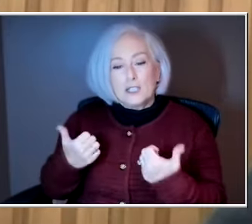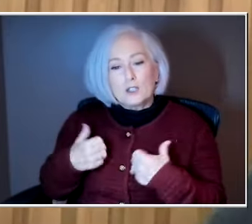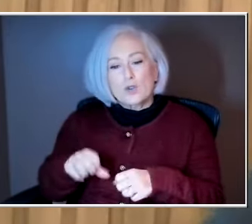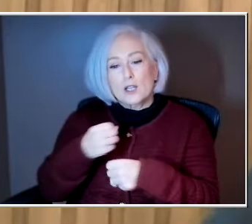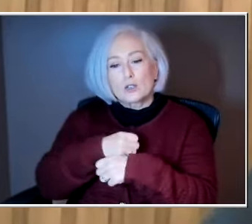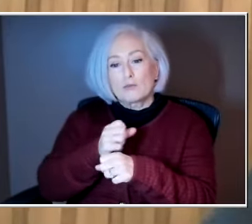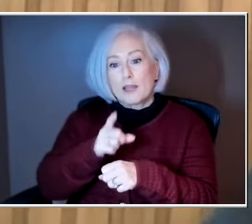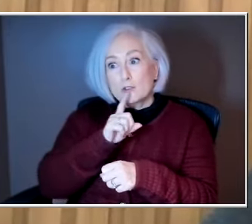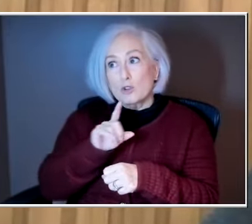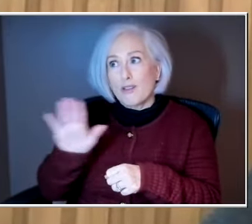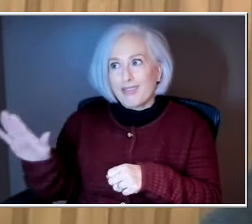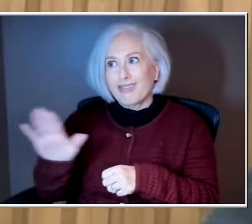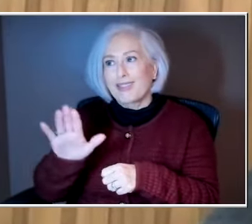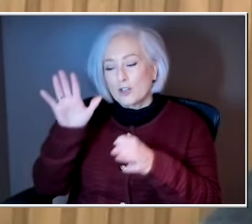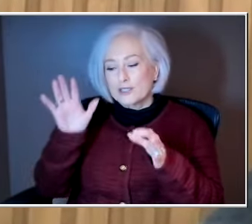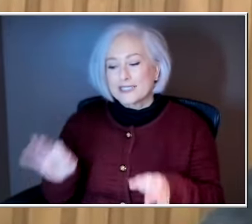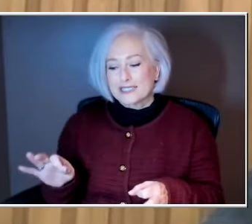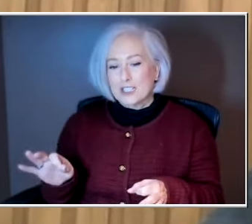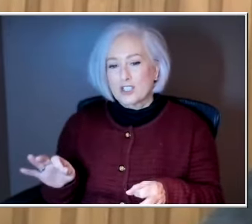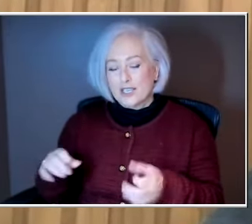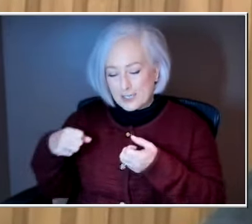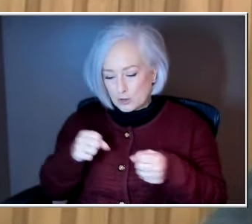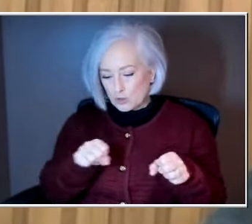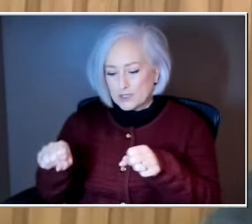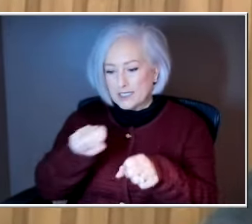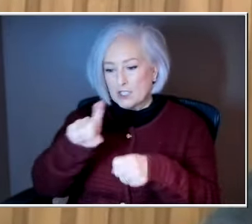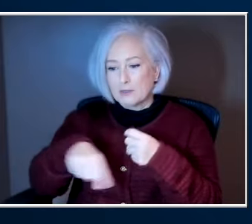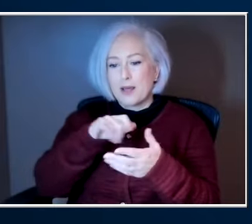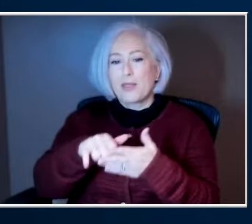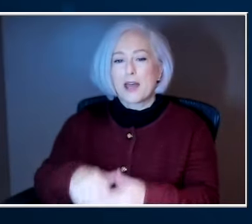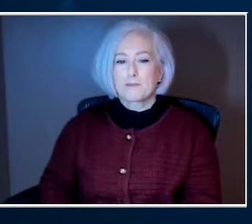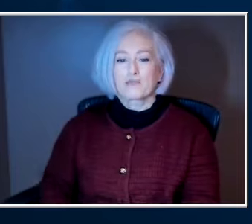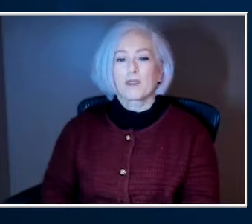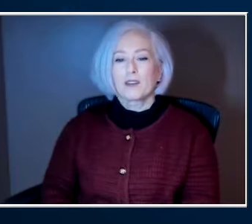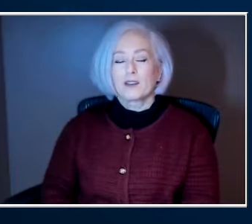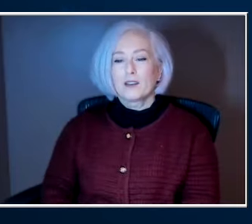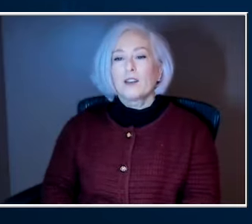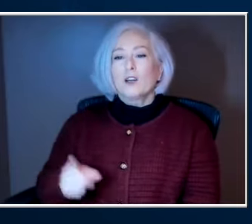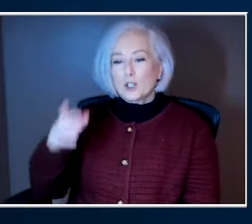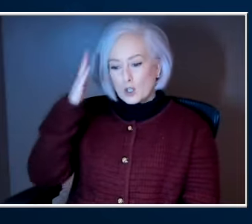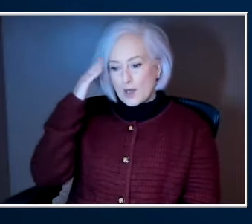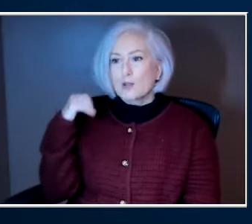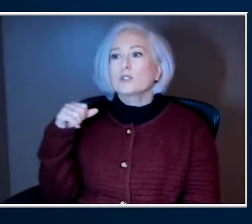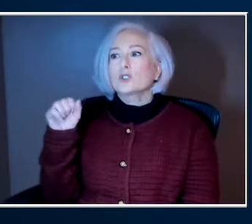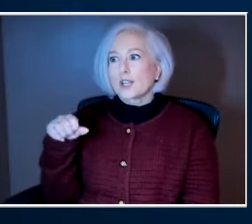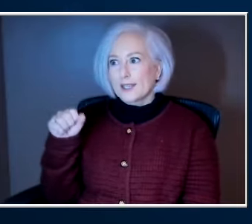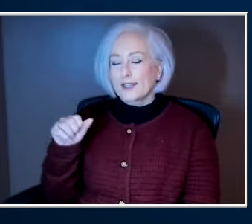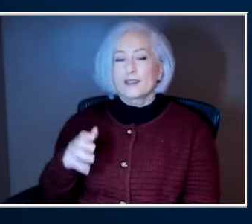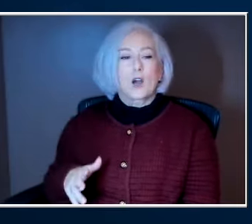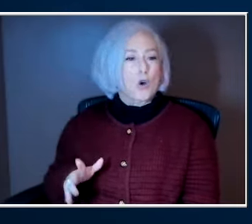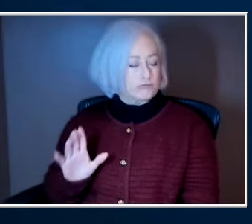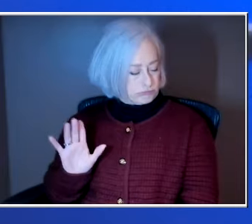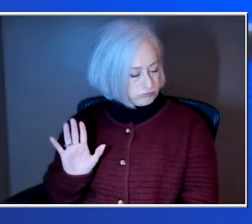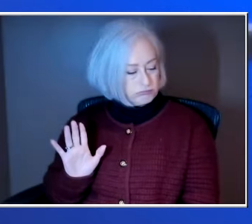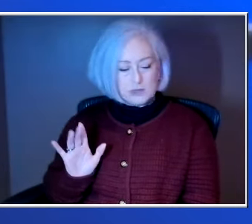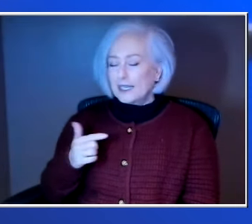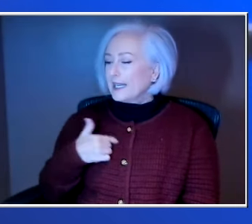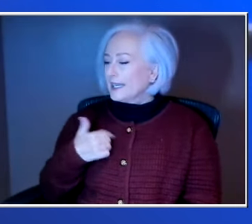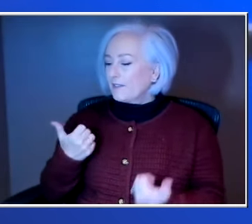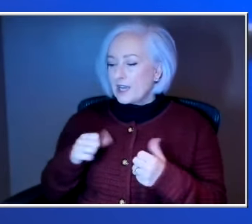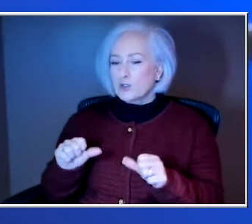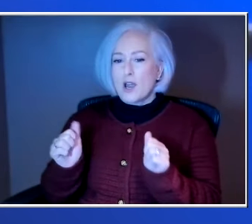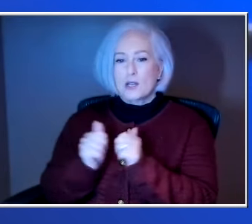this is truly their decision and be really strategic about the timing. You were shaking your head, Jennifer. Oh, absolutely, absolutely. If I had tried to do this when I had small children, for